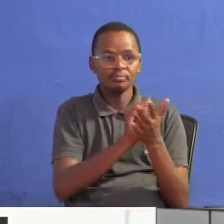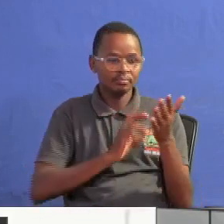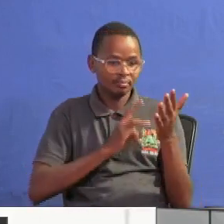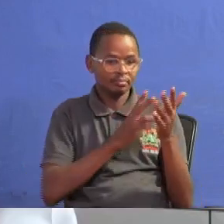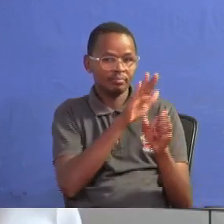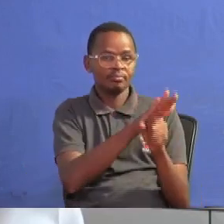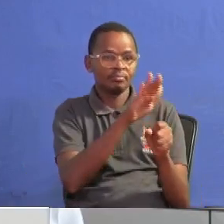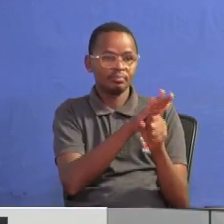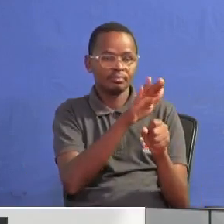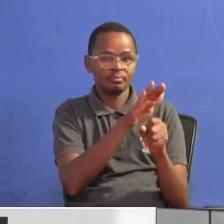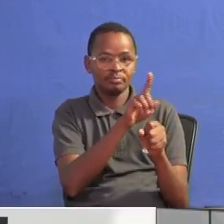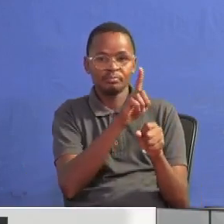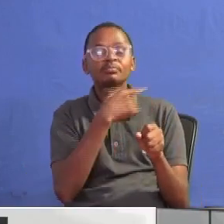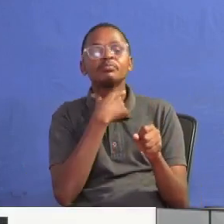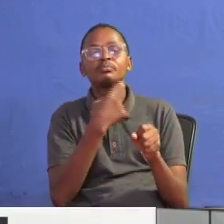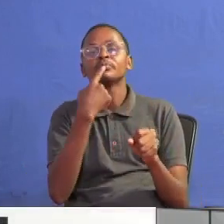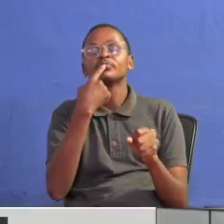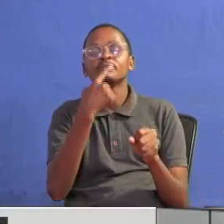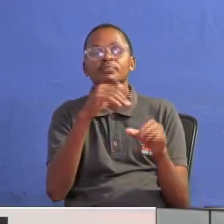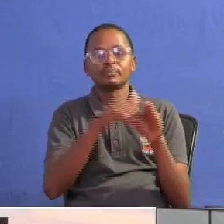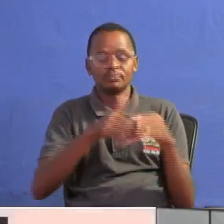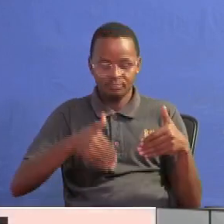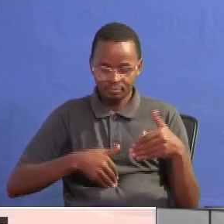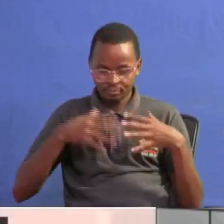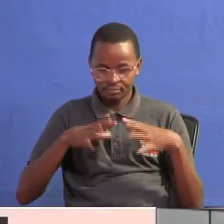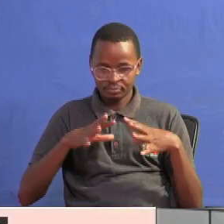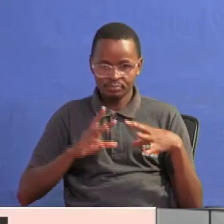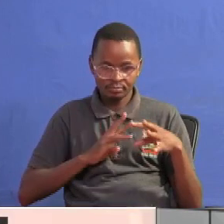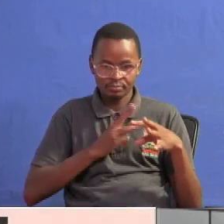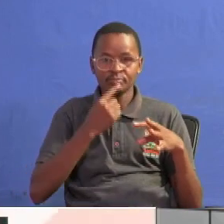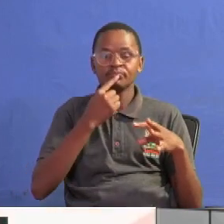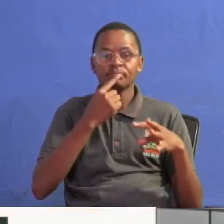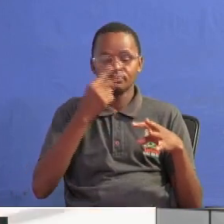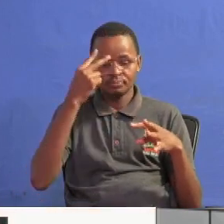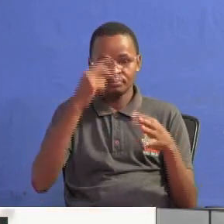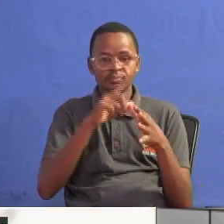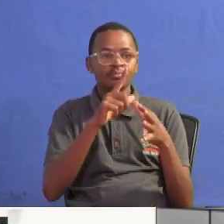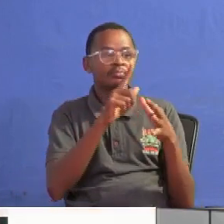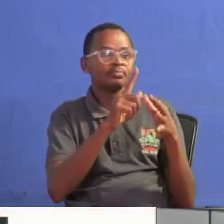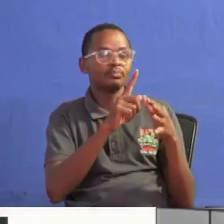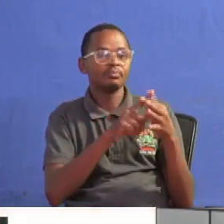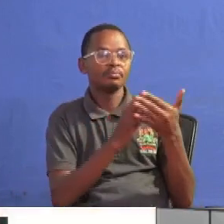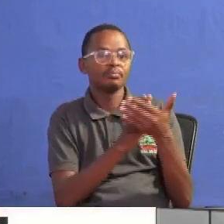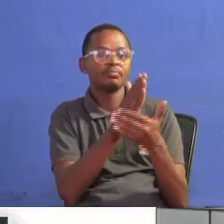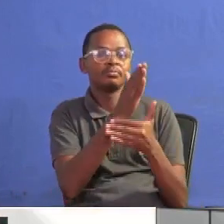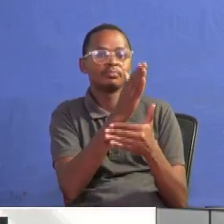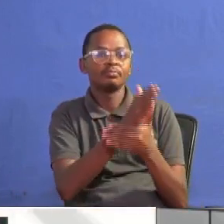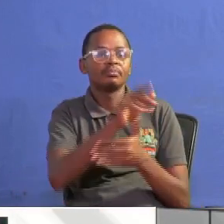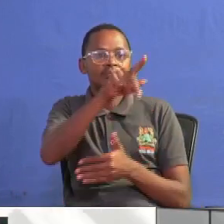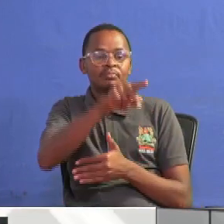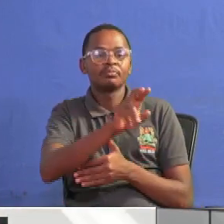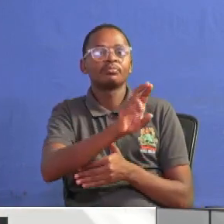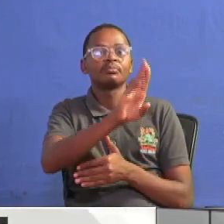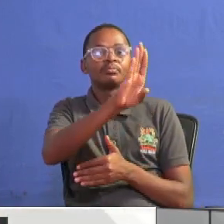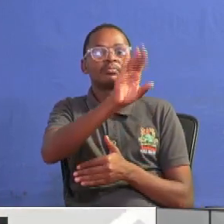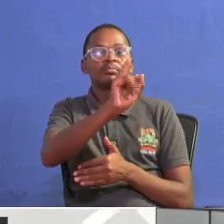a lot, and especially, like you have said, in young people. We see them in young people because through puberty, all